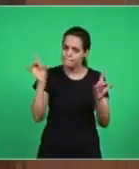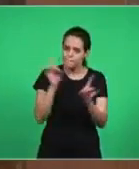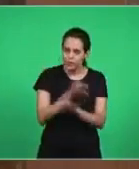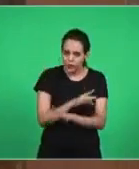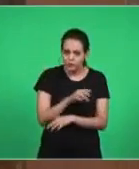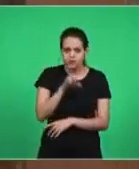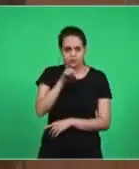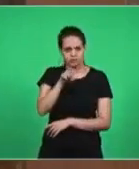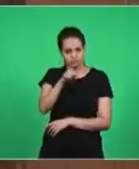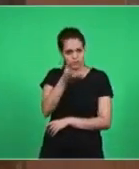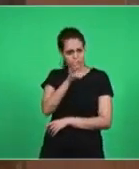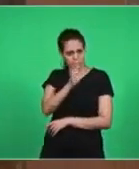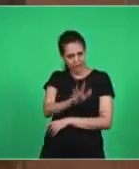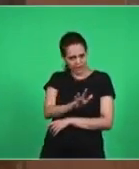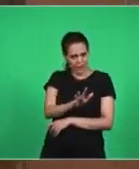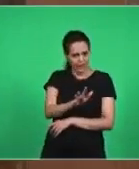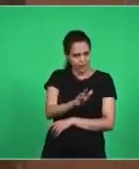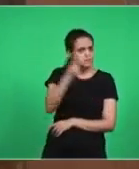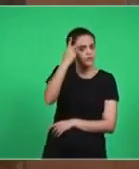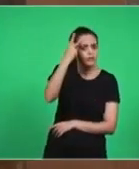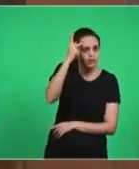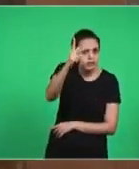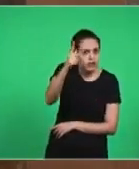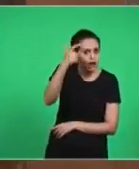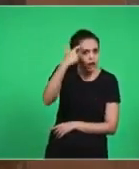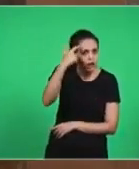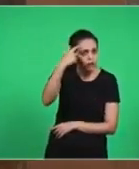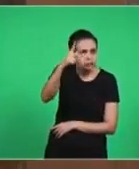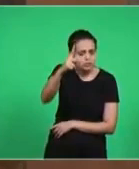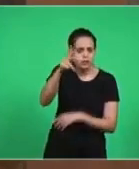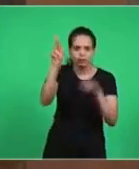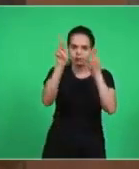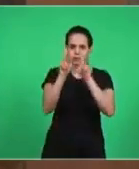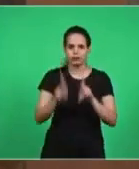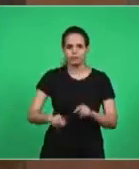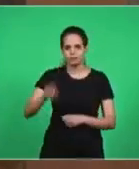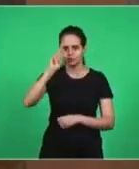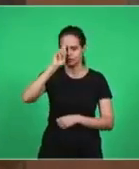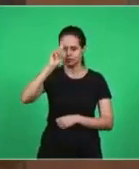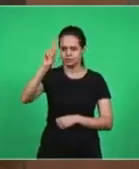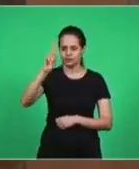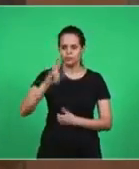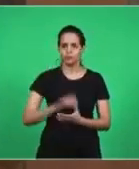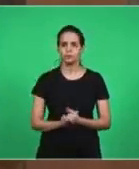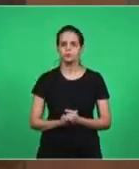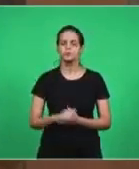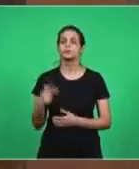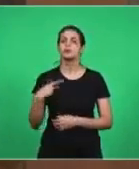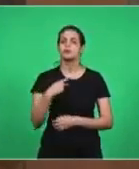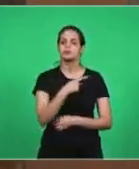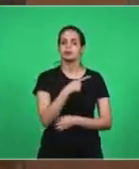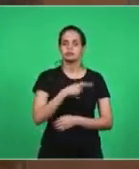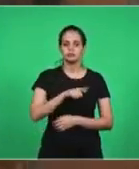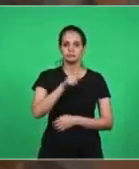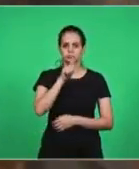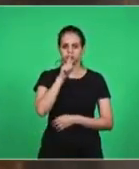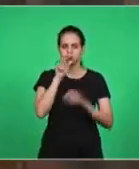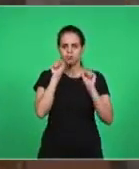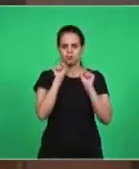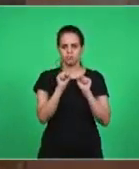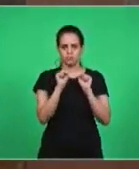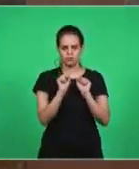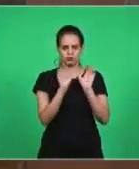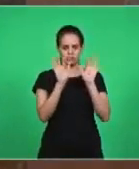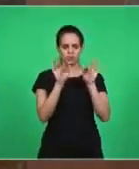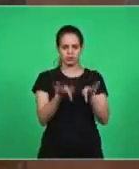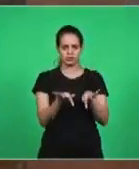want, do whatever is in your mind. I don't know if it's going to work out. Peace of the Lord. Passage you so we can bring the